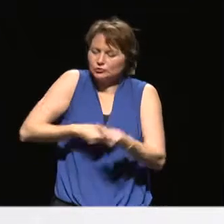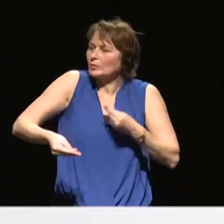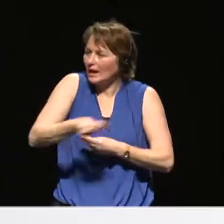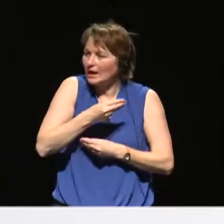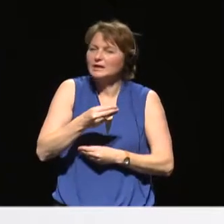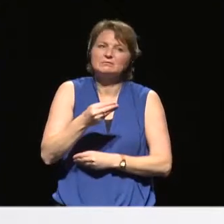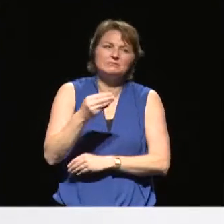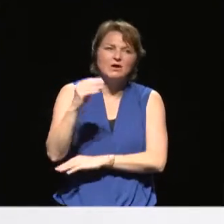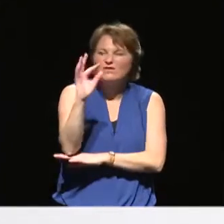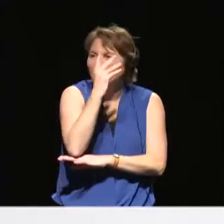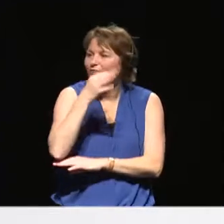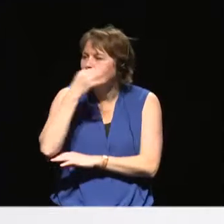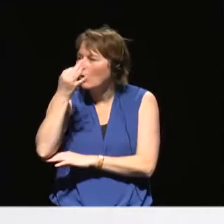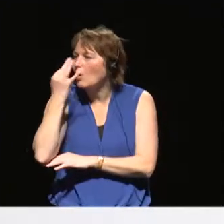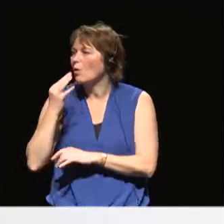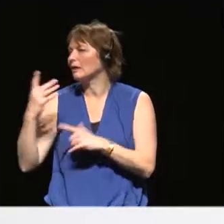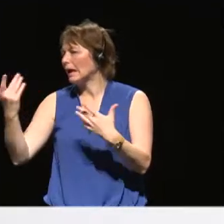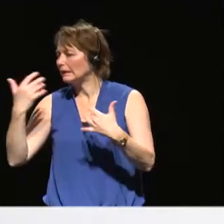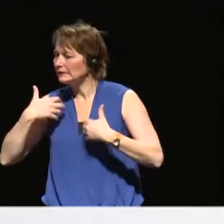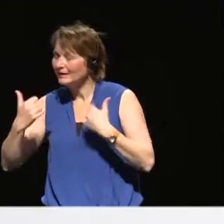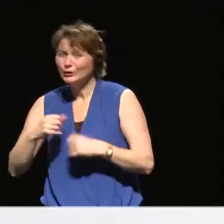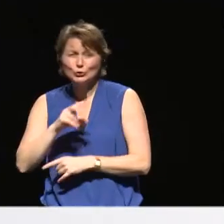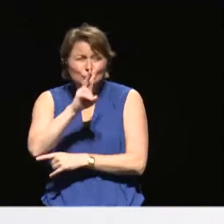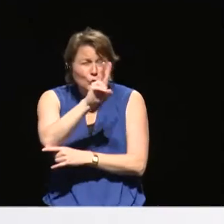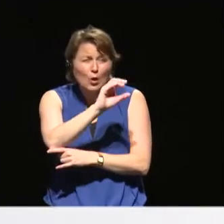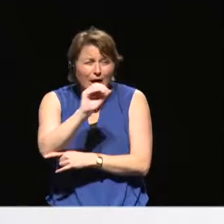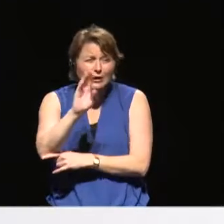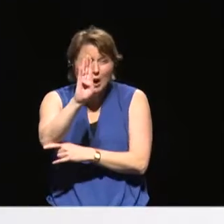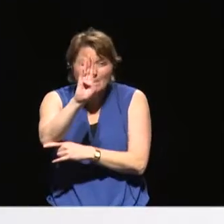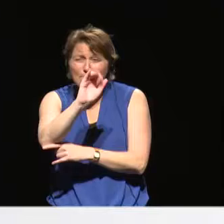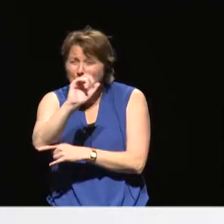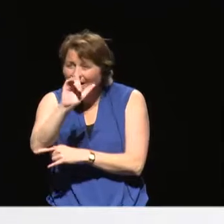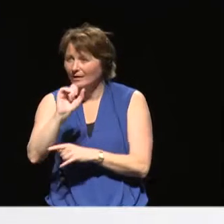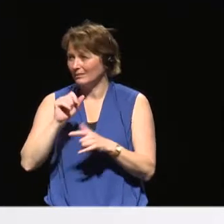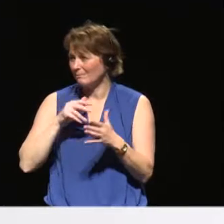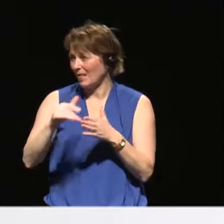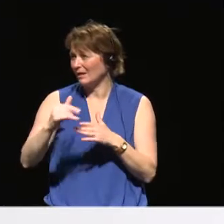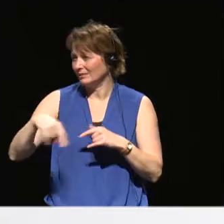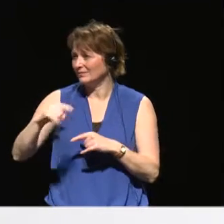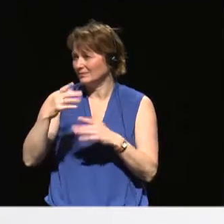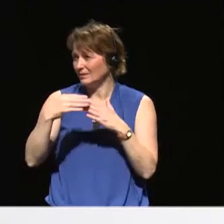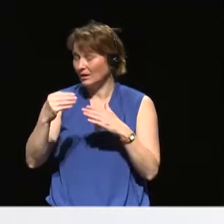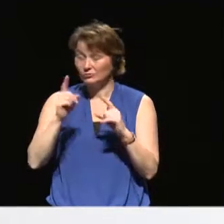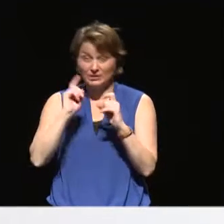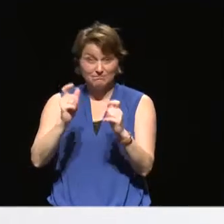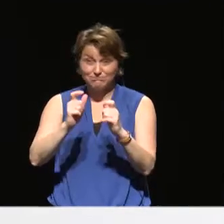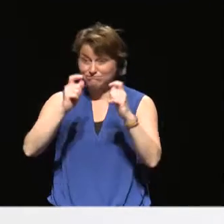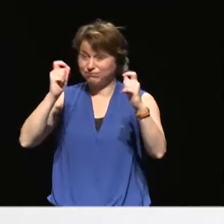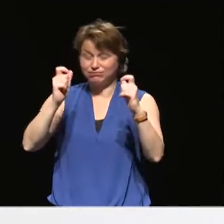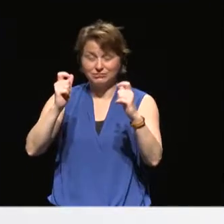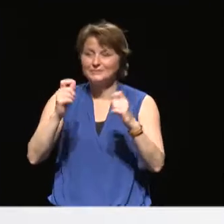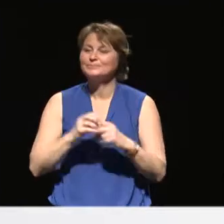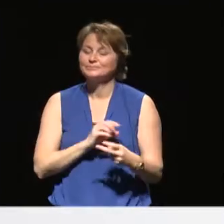today. $200 billion. This is a very significant force. Secondly, let me also say it